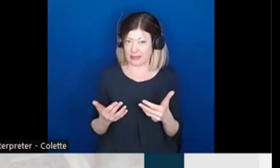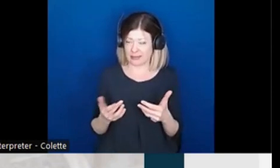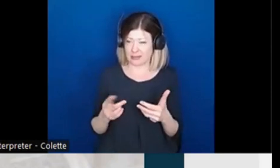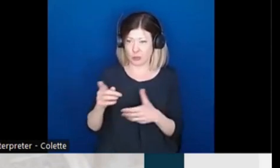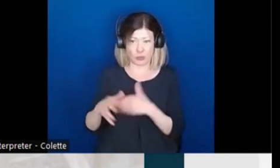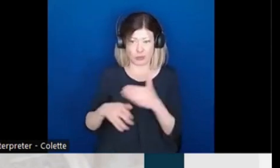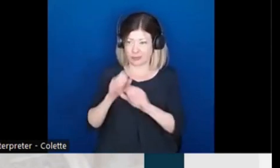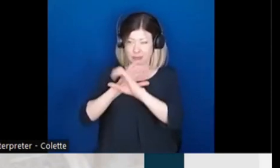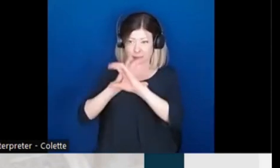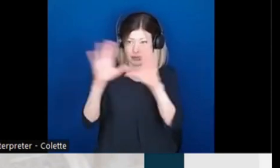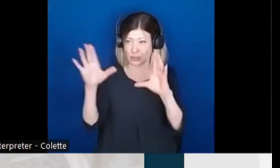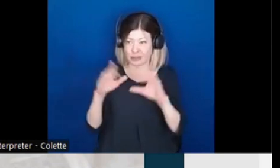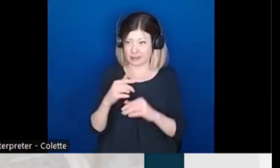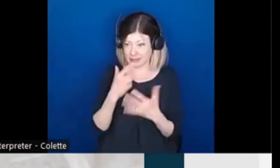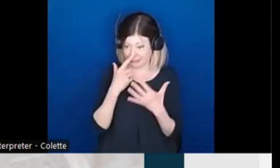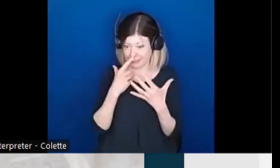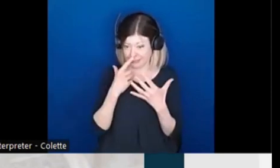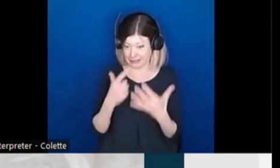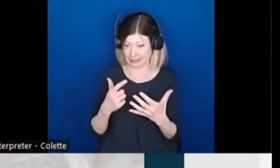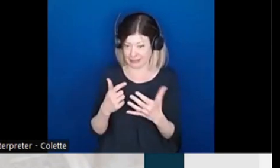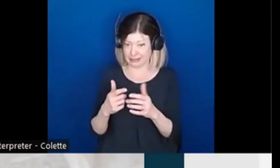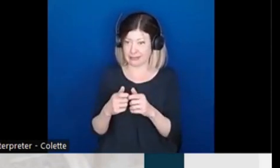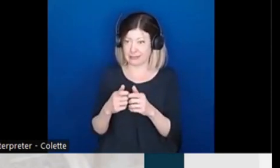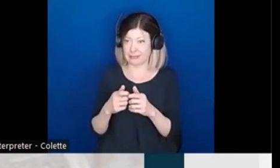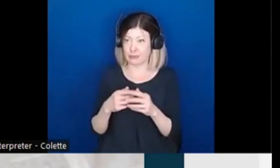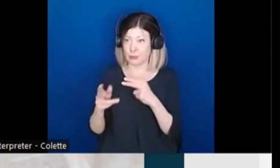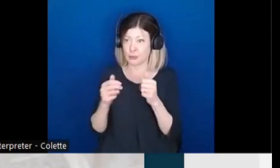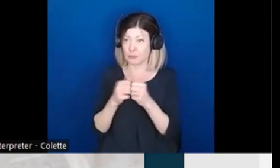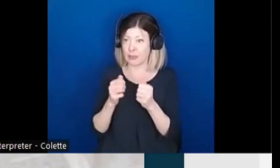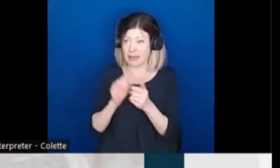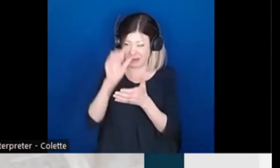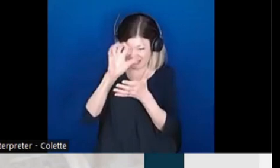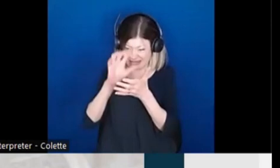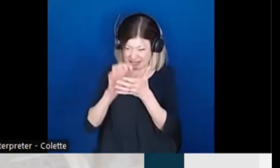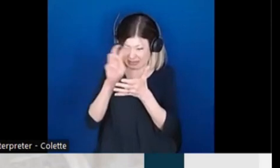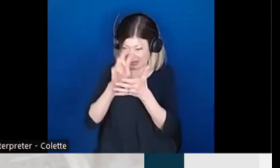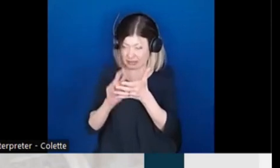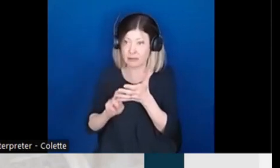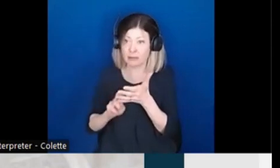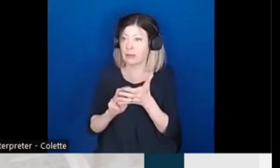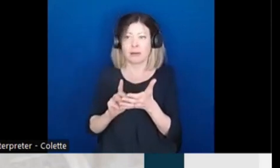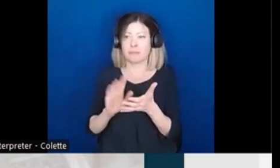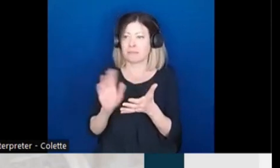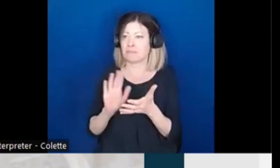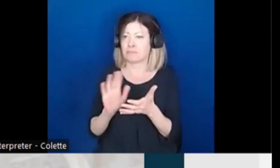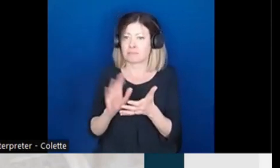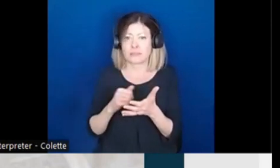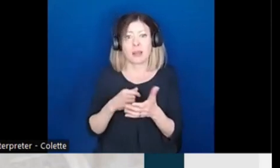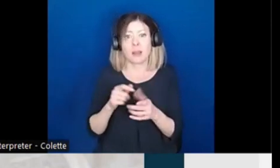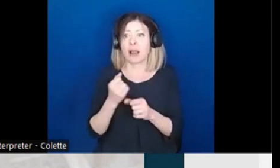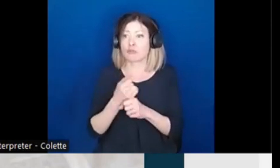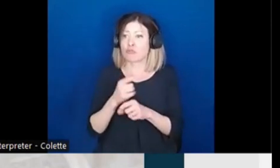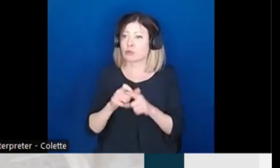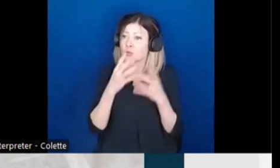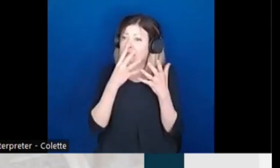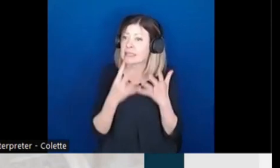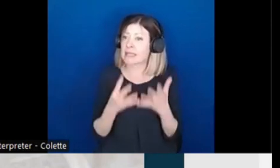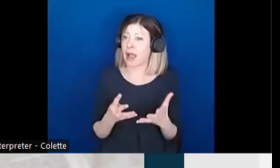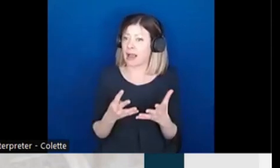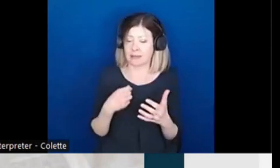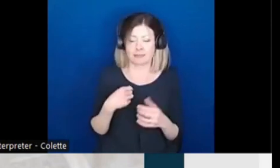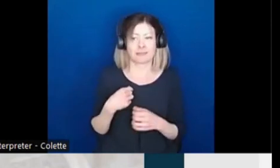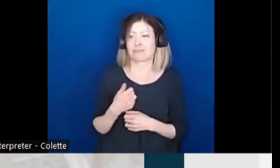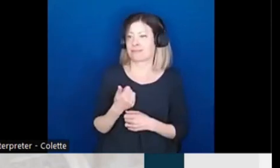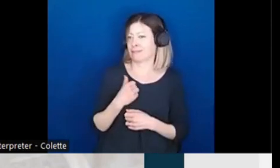that. I've got a 9-year-old granddaughter who I got not in a million years could I imagine her reading that. But they